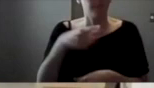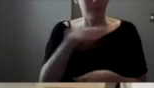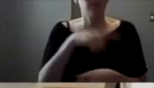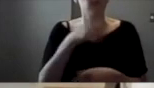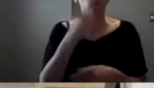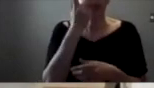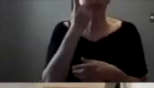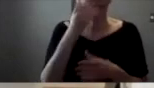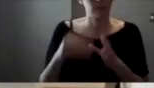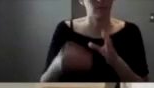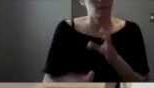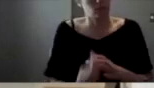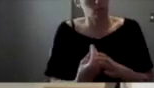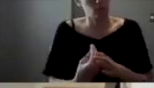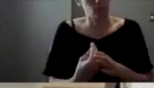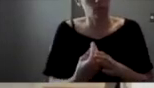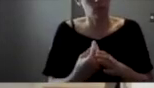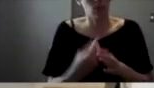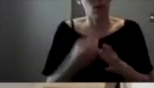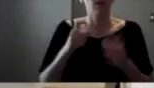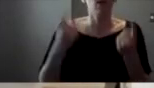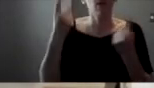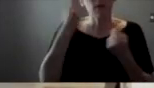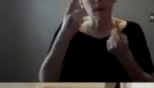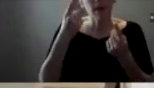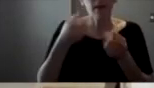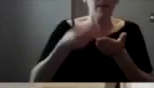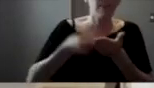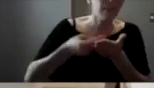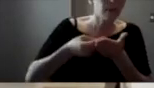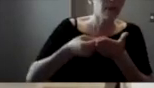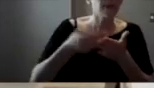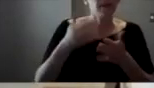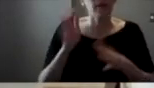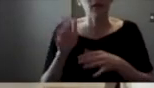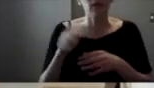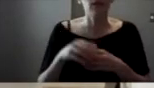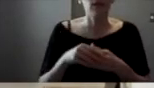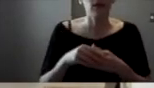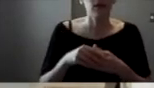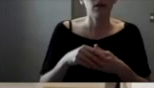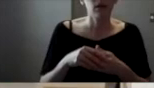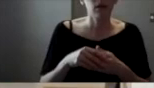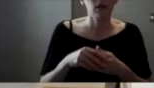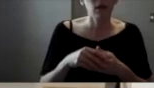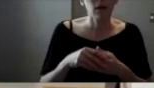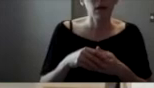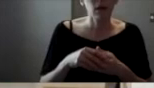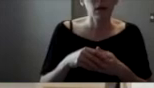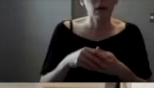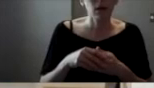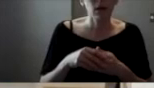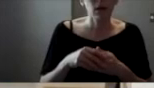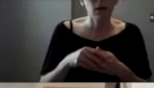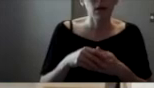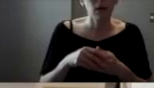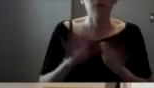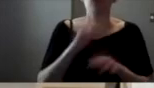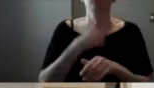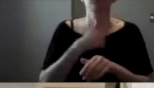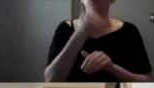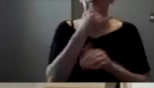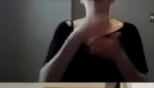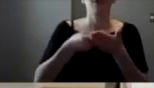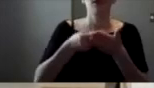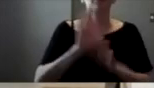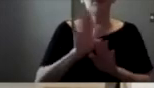talk about management of whatever it is. And I think for the hormonal IUS, also looking at it as a tool,